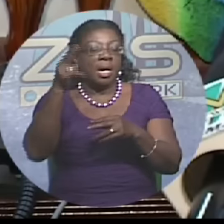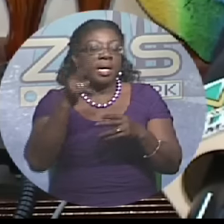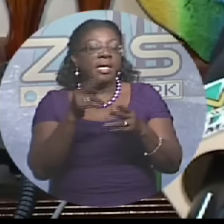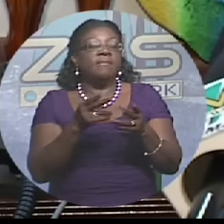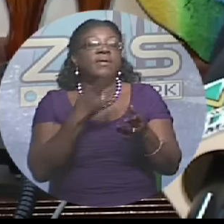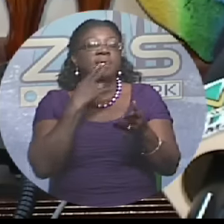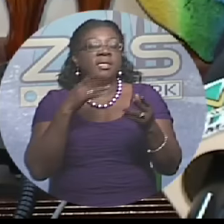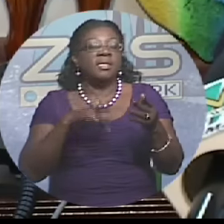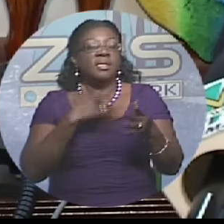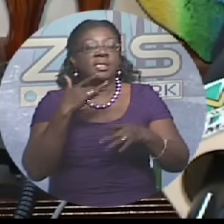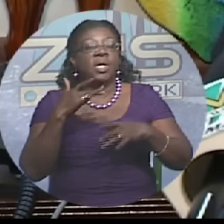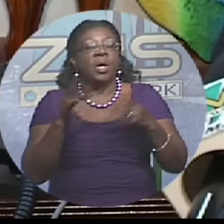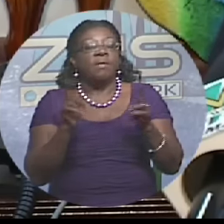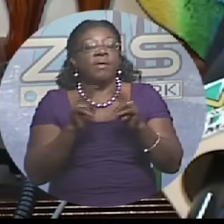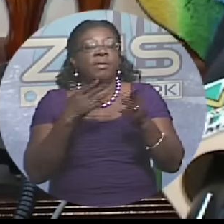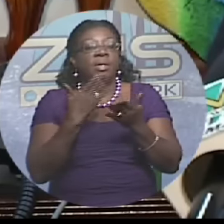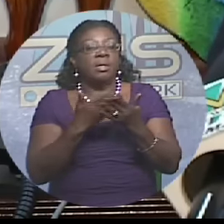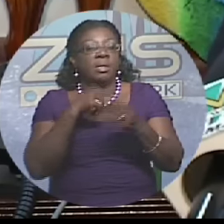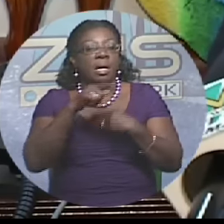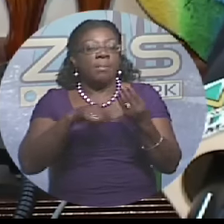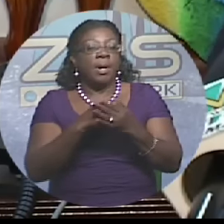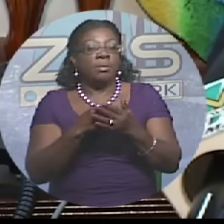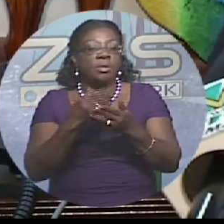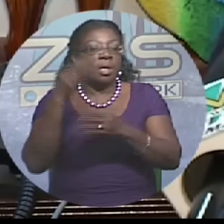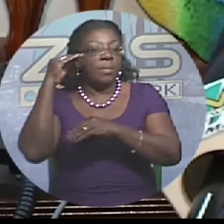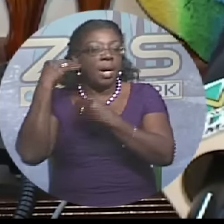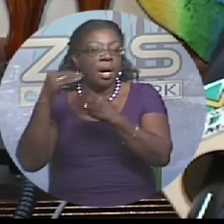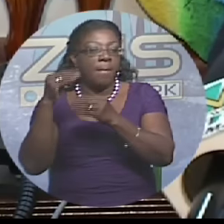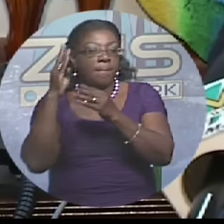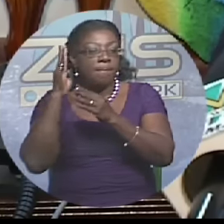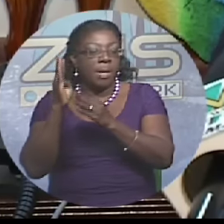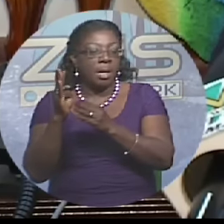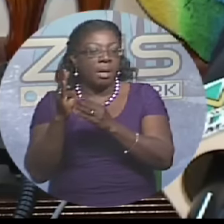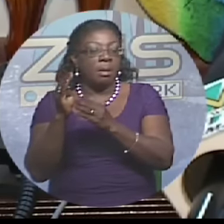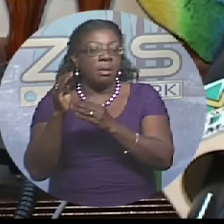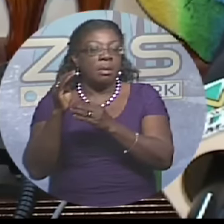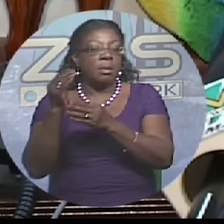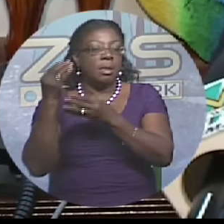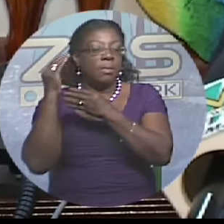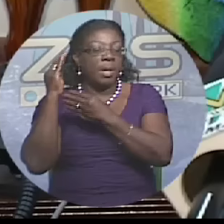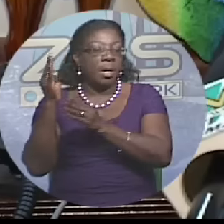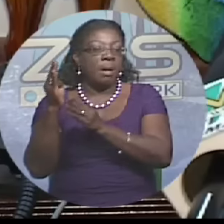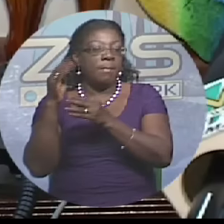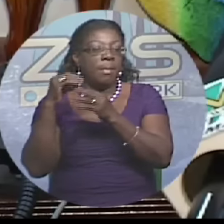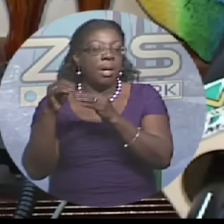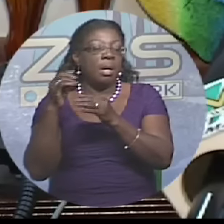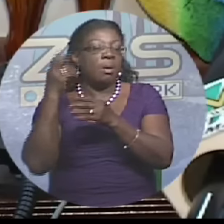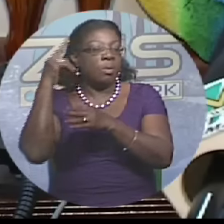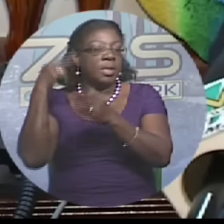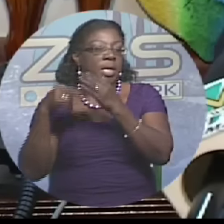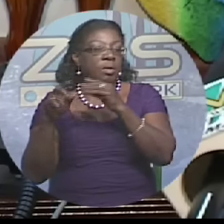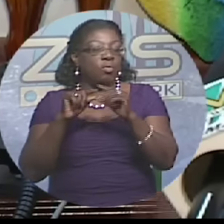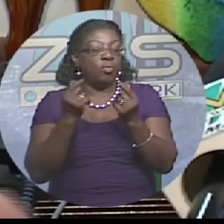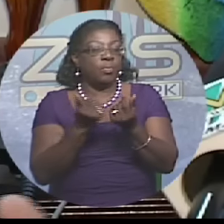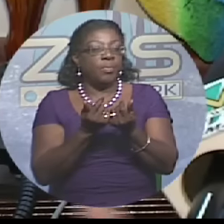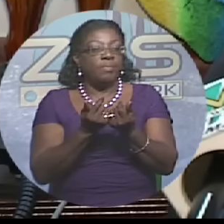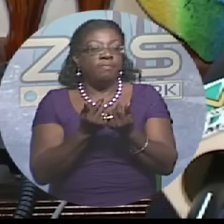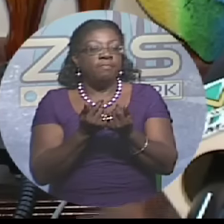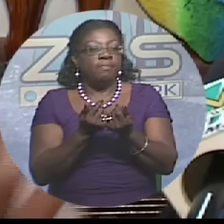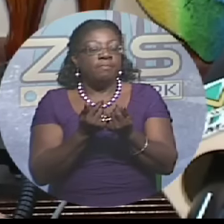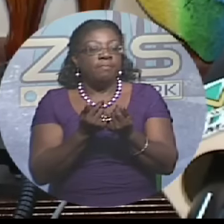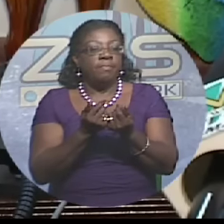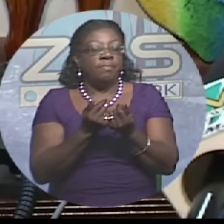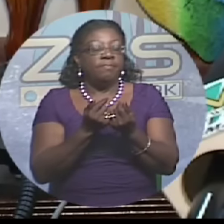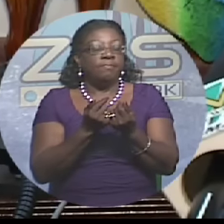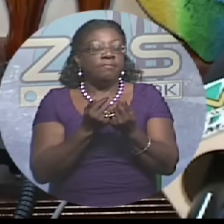really trying to pick his brain on how we can be more helpful, because we want to really double down in our efforts here. Yeah. So I'll leave that to the people